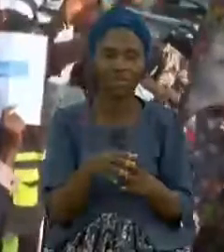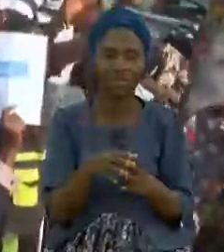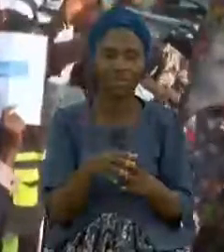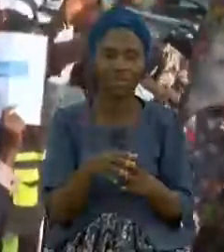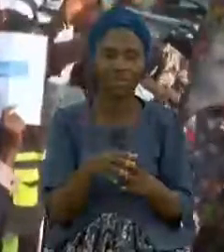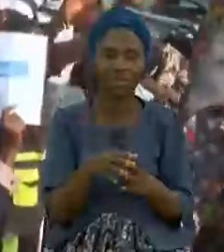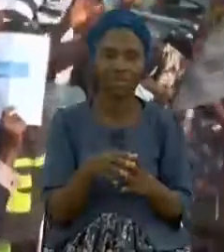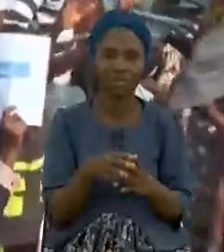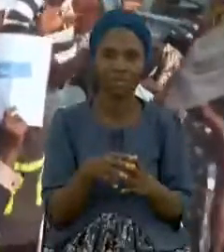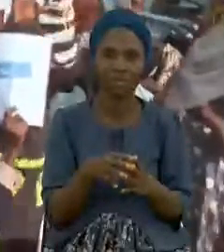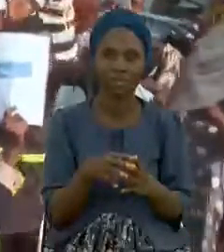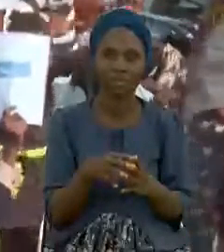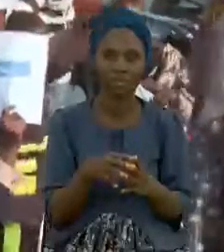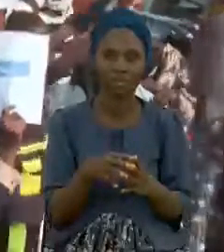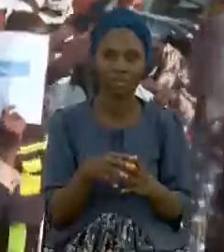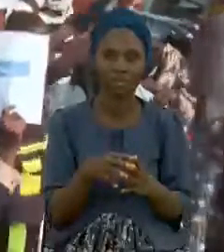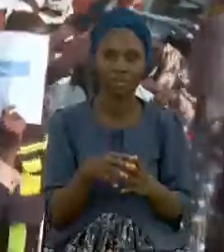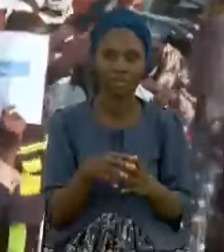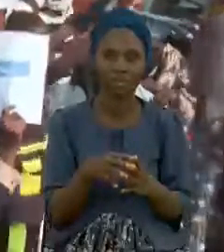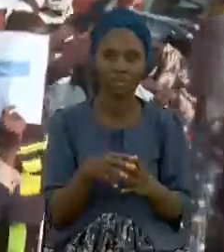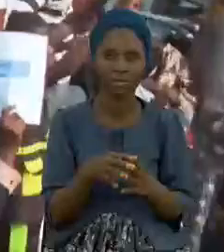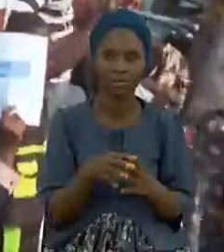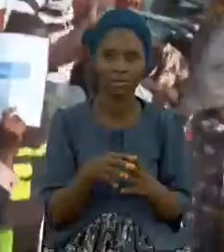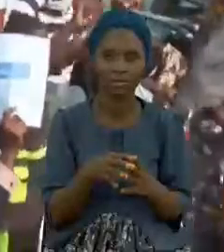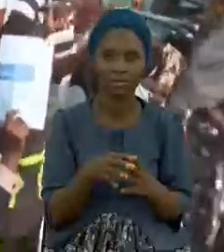The look of anger,